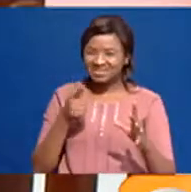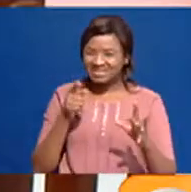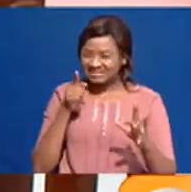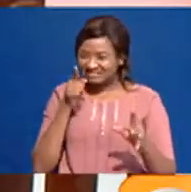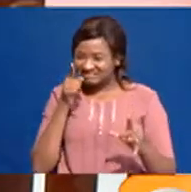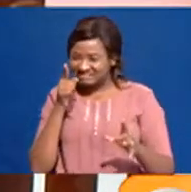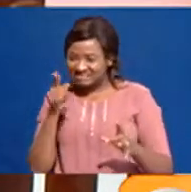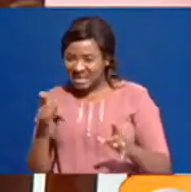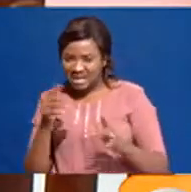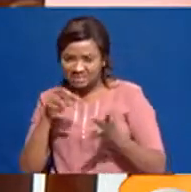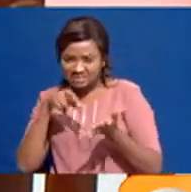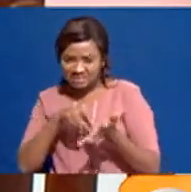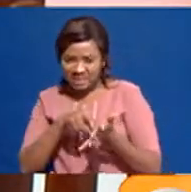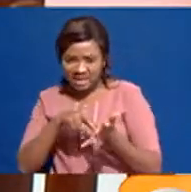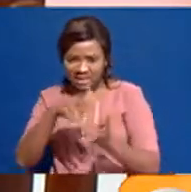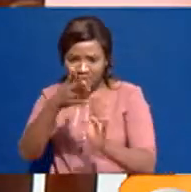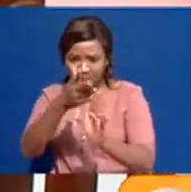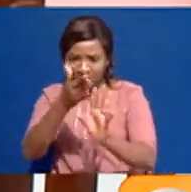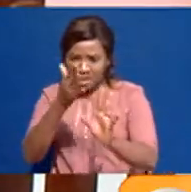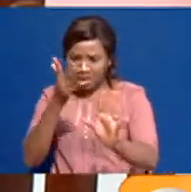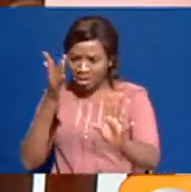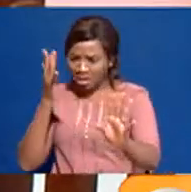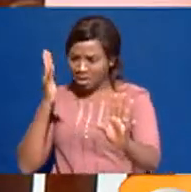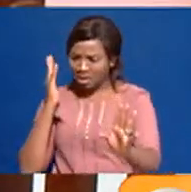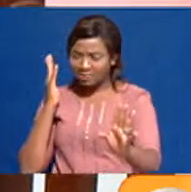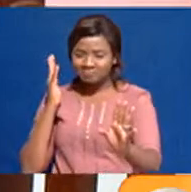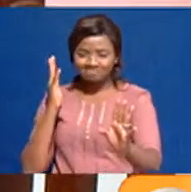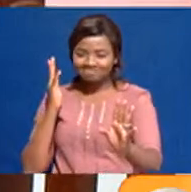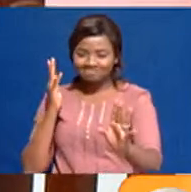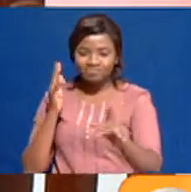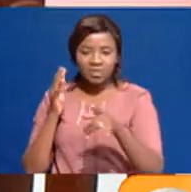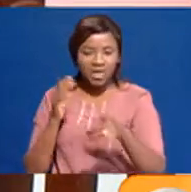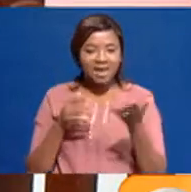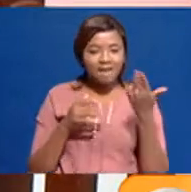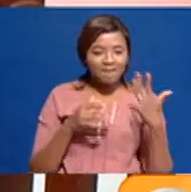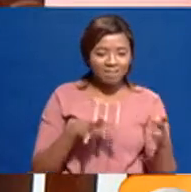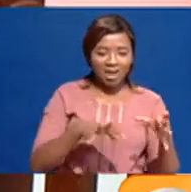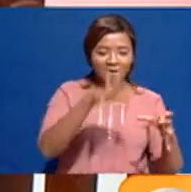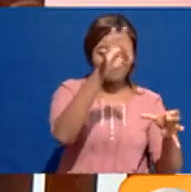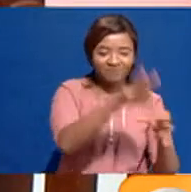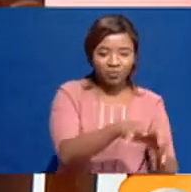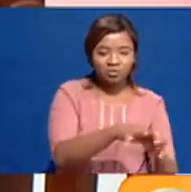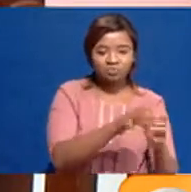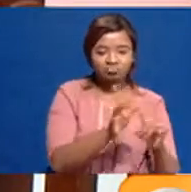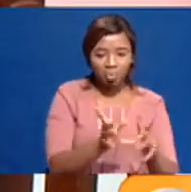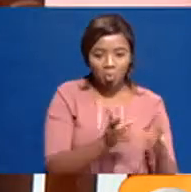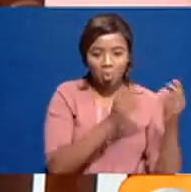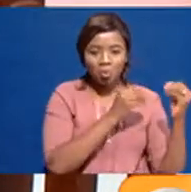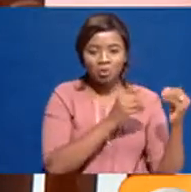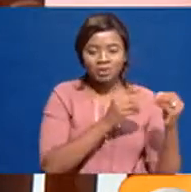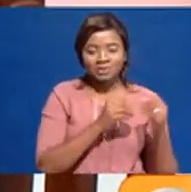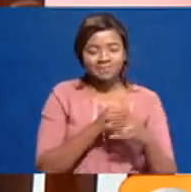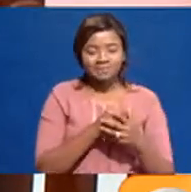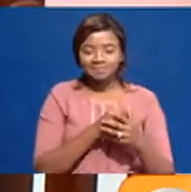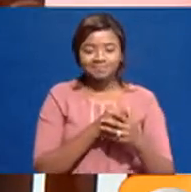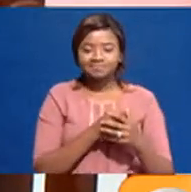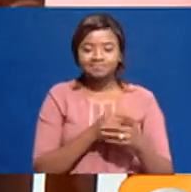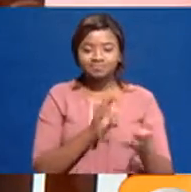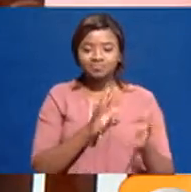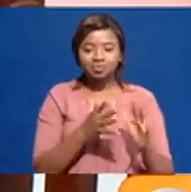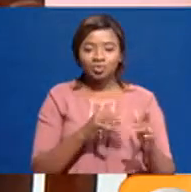you can't compare. You can't compare. You can only compare Mulolongo with the one for